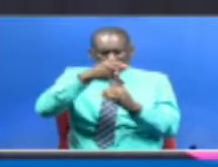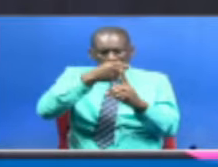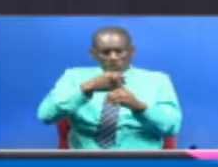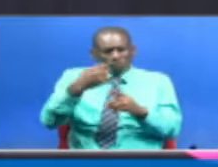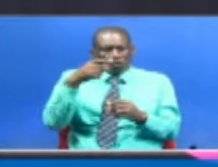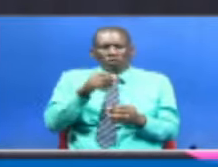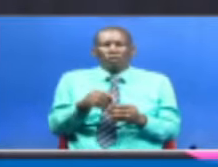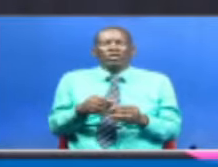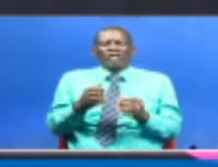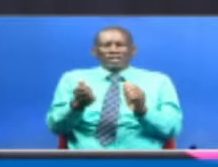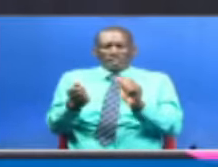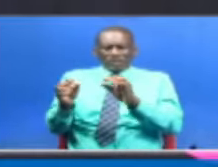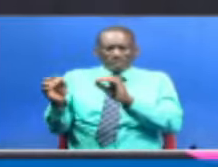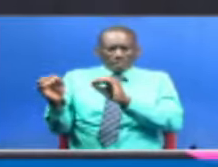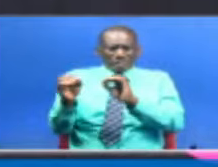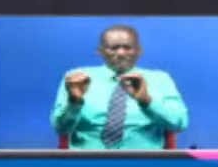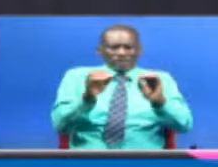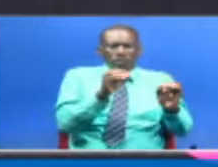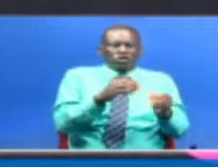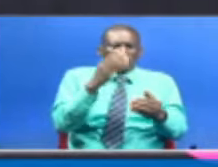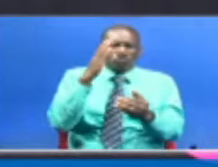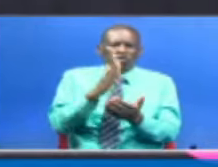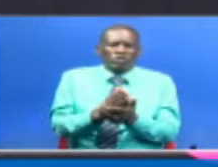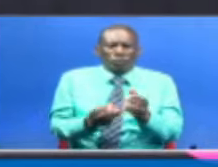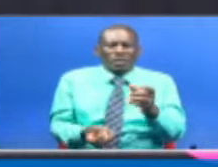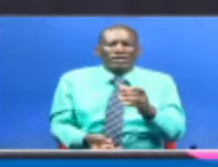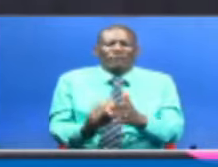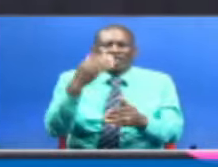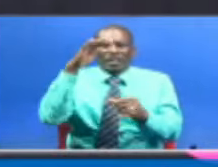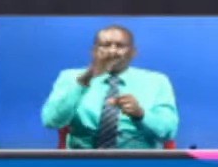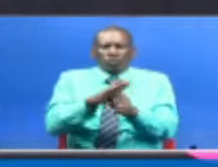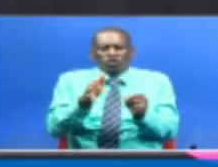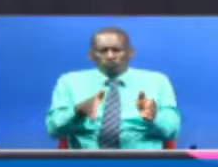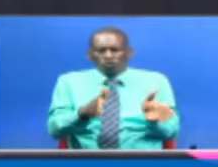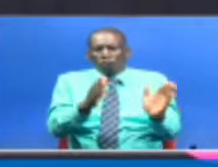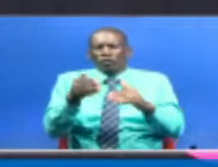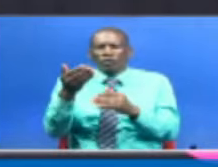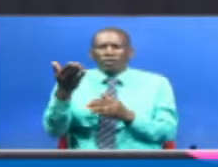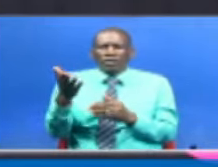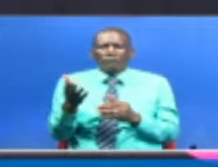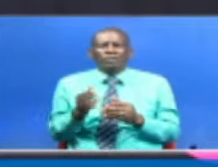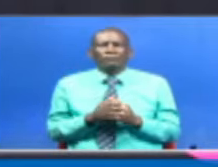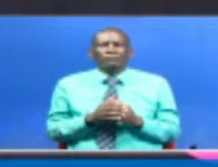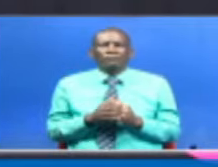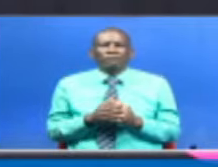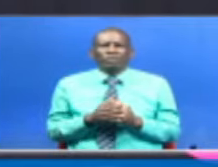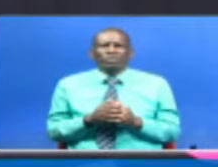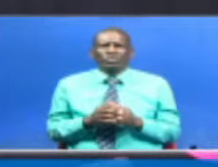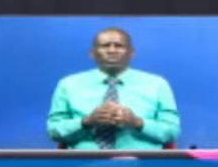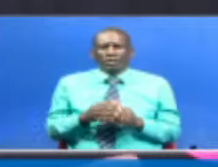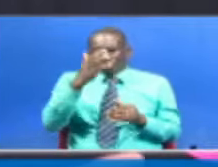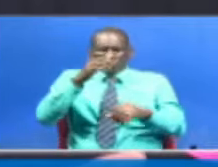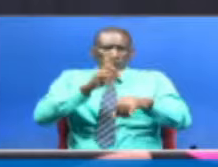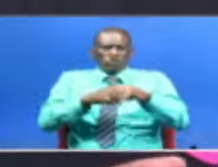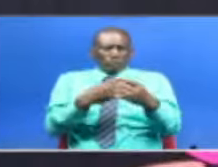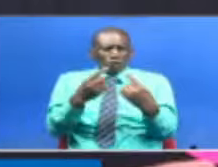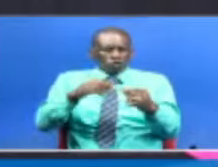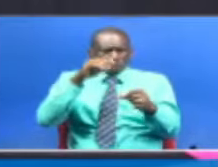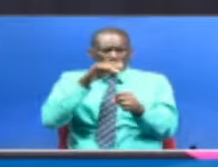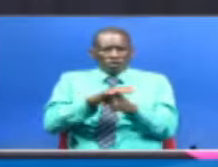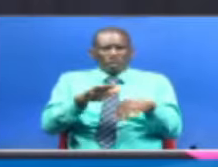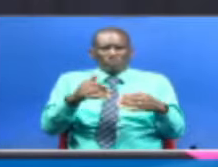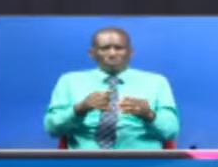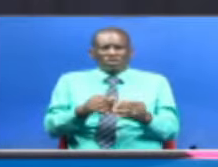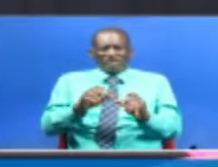The transition is going to really create so much opportunity. Because of time, we didn't talk much about clean